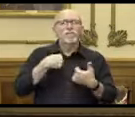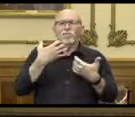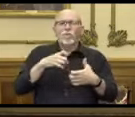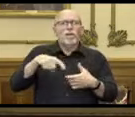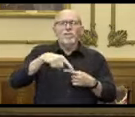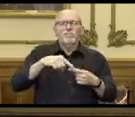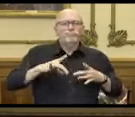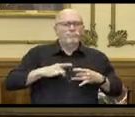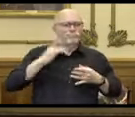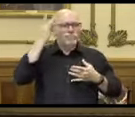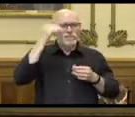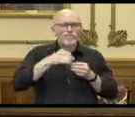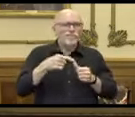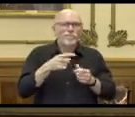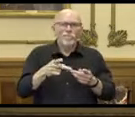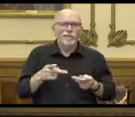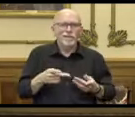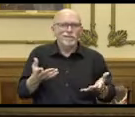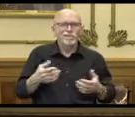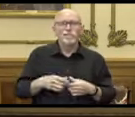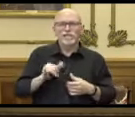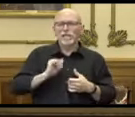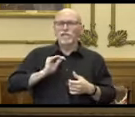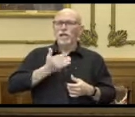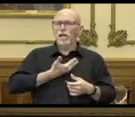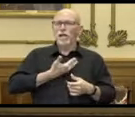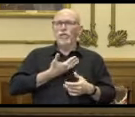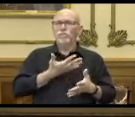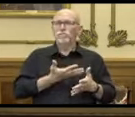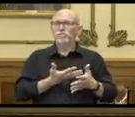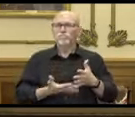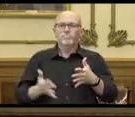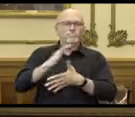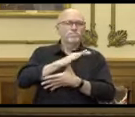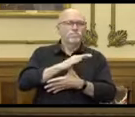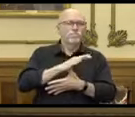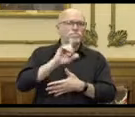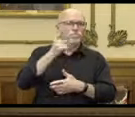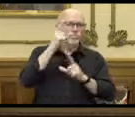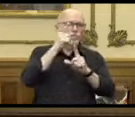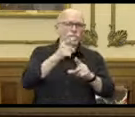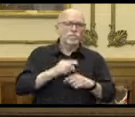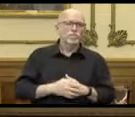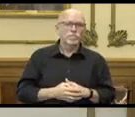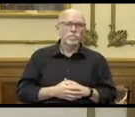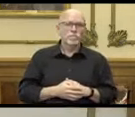the disease in the first place is our absolute goal.